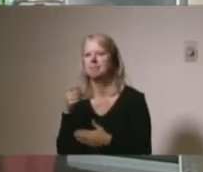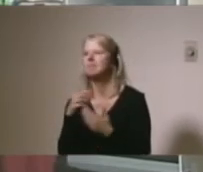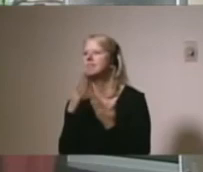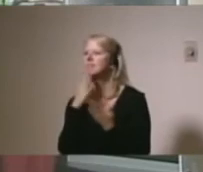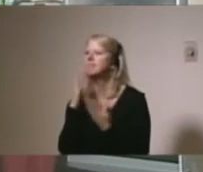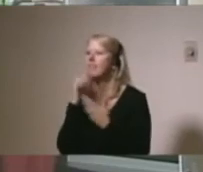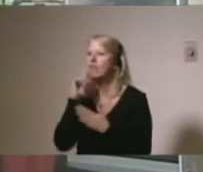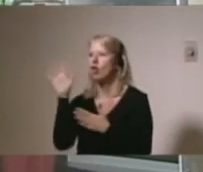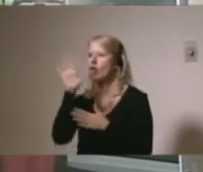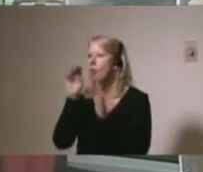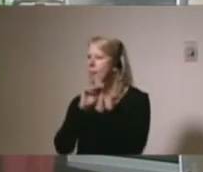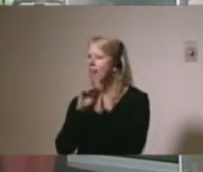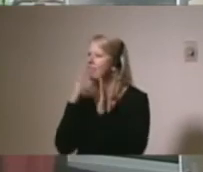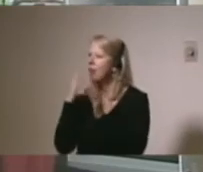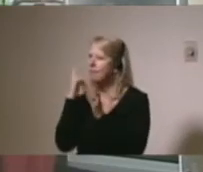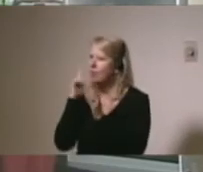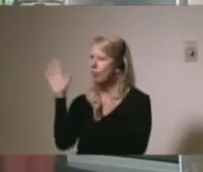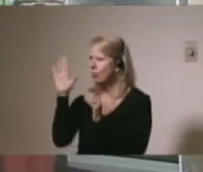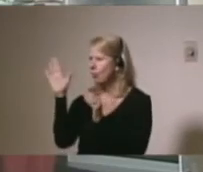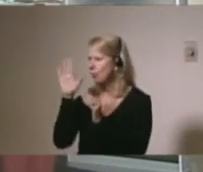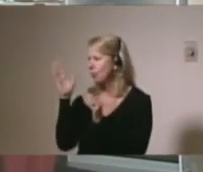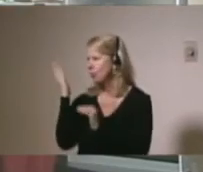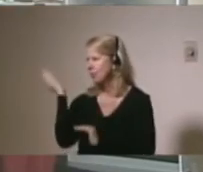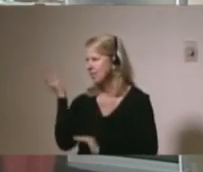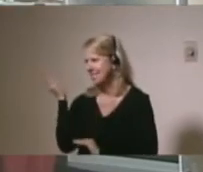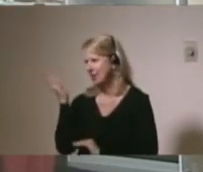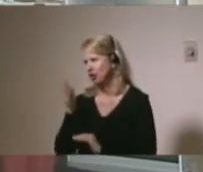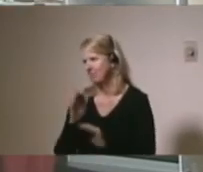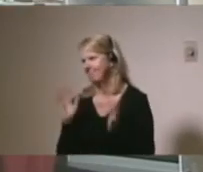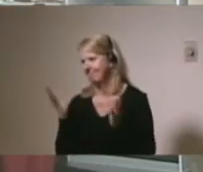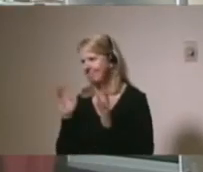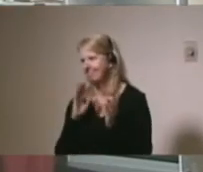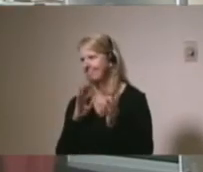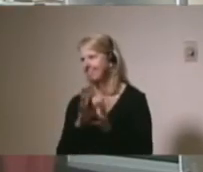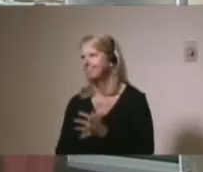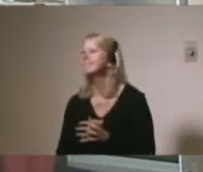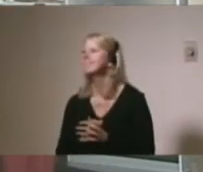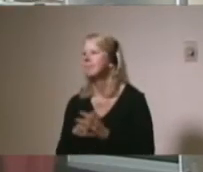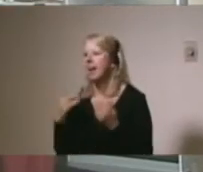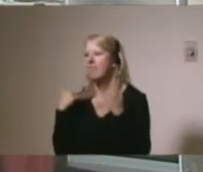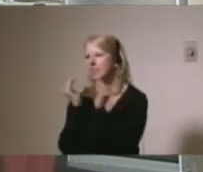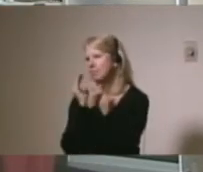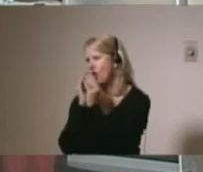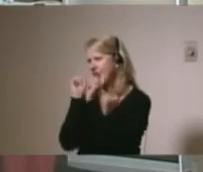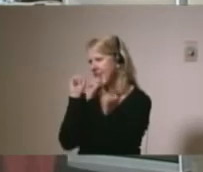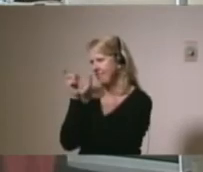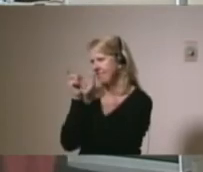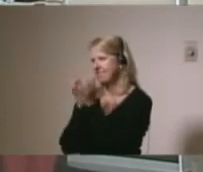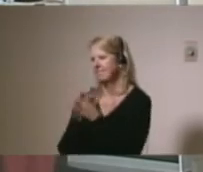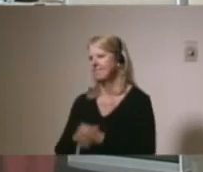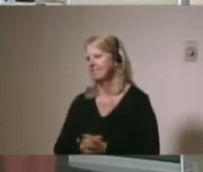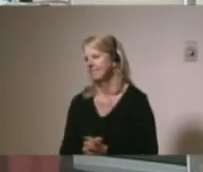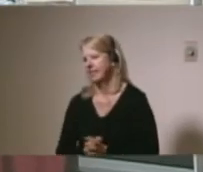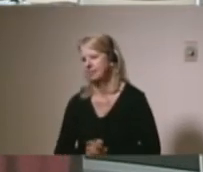of that. So thank you for your presentation. And there's a little gift, un petit cadeau.